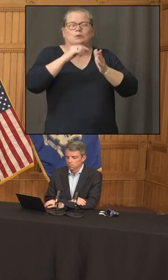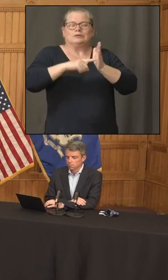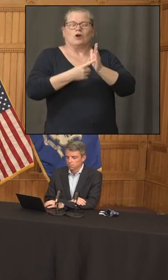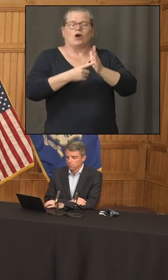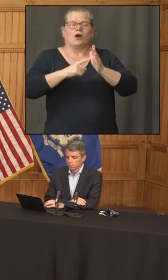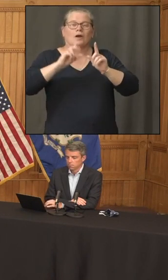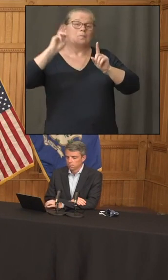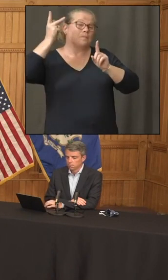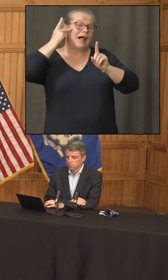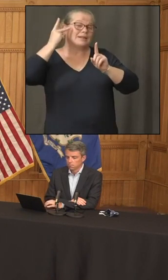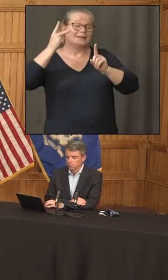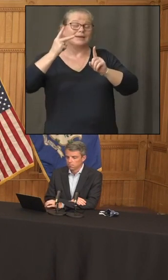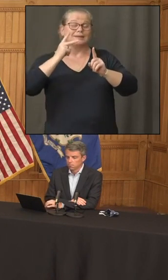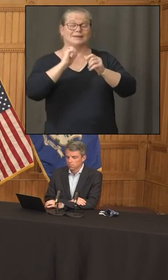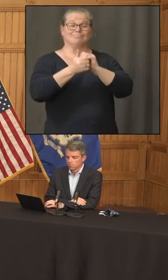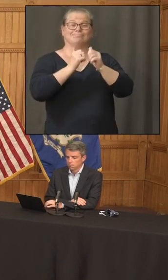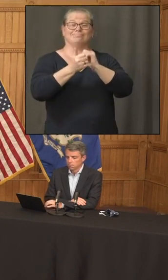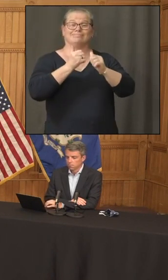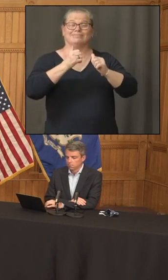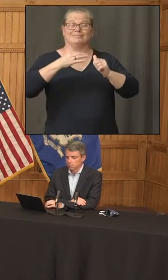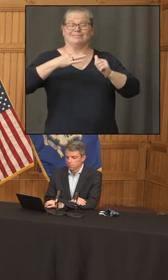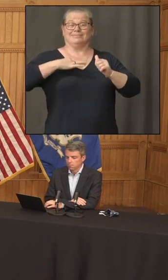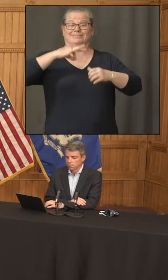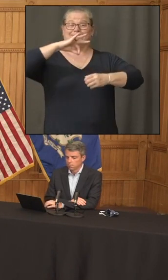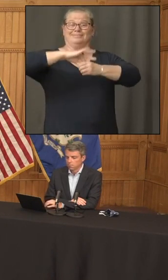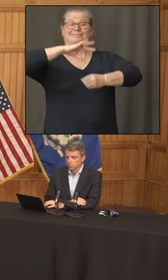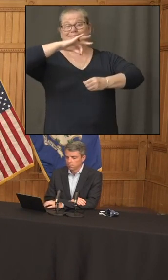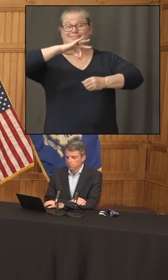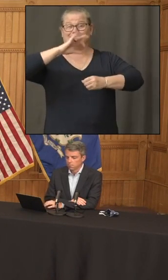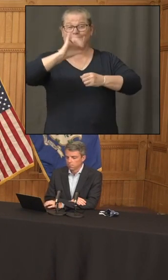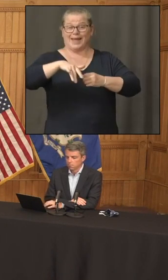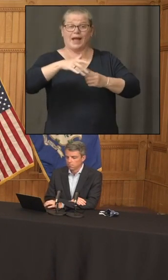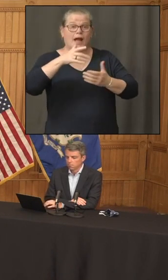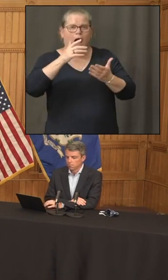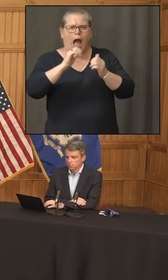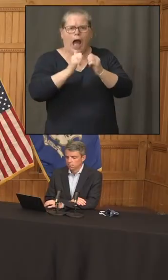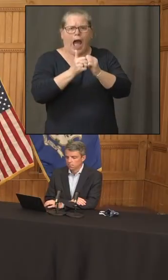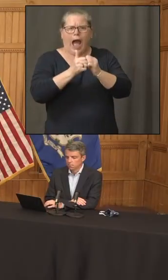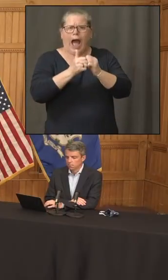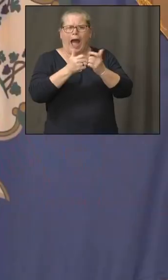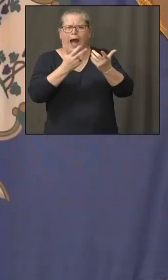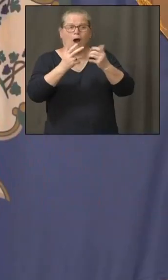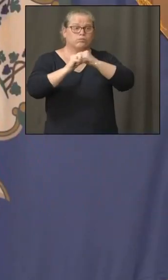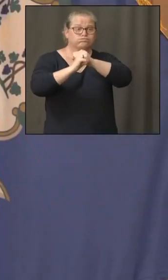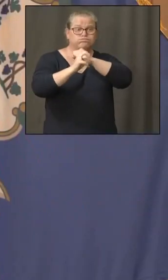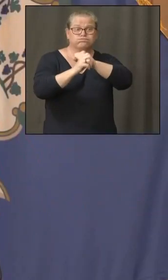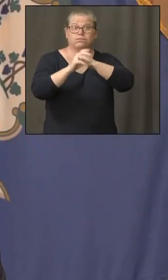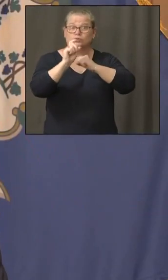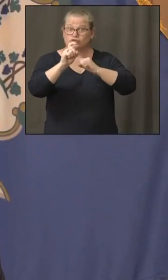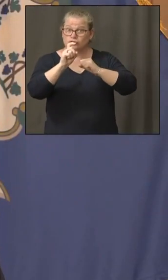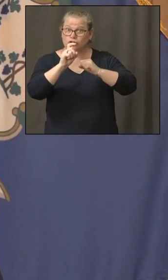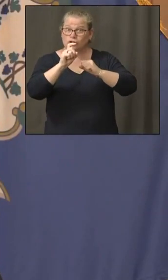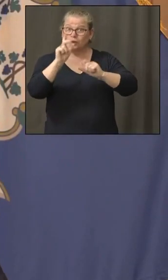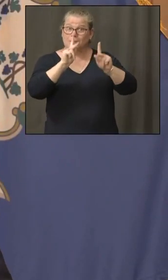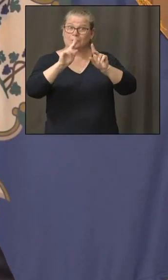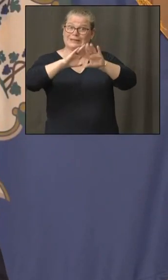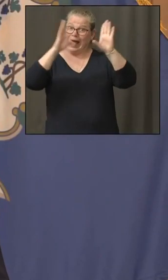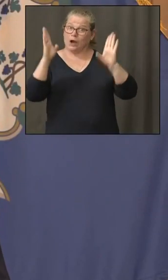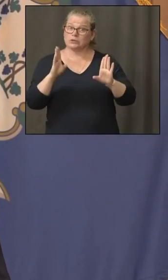doors? Get a variety of masks, perhaps? I would, I